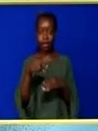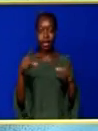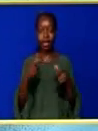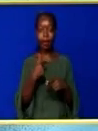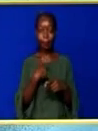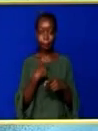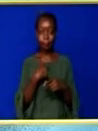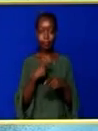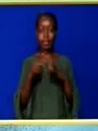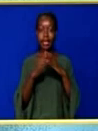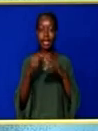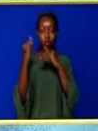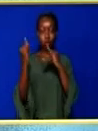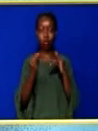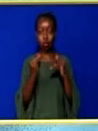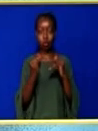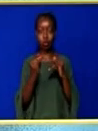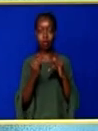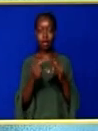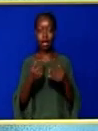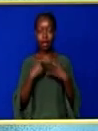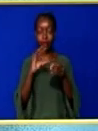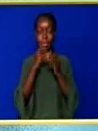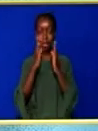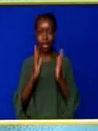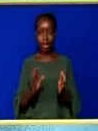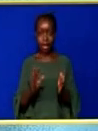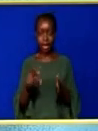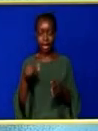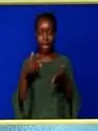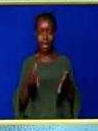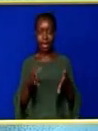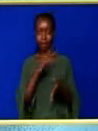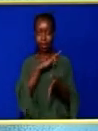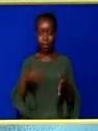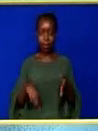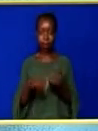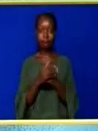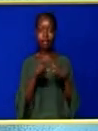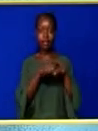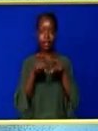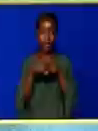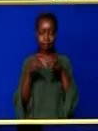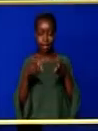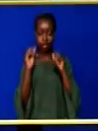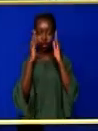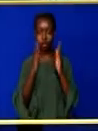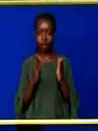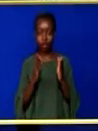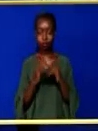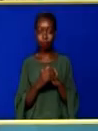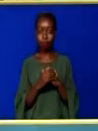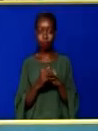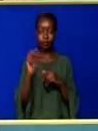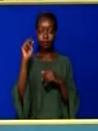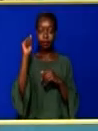me start by introducing the sign language interpreter on the other side of the studio. That is Velma Akinyi, and in the studio, Mwalimu. Yes,